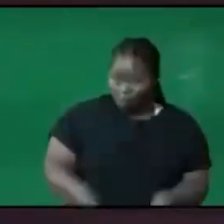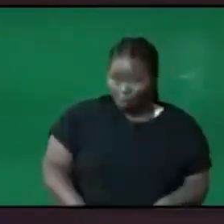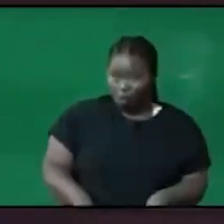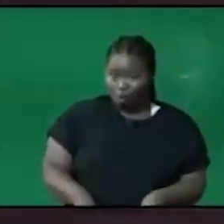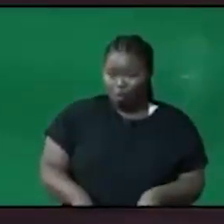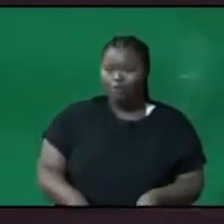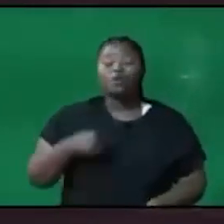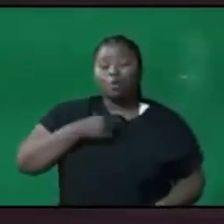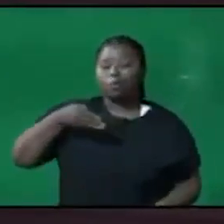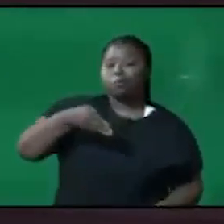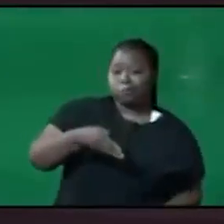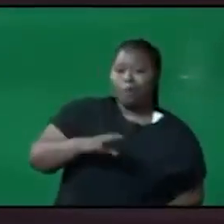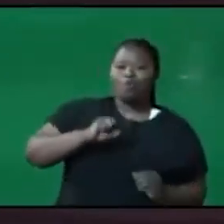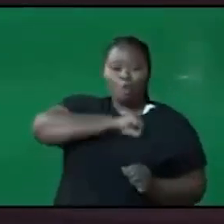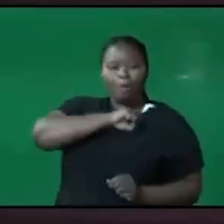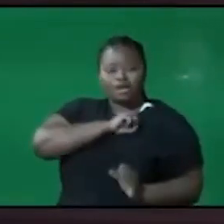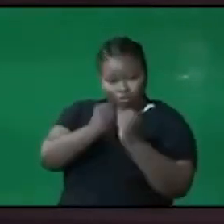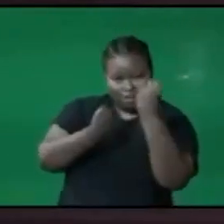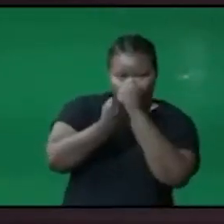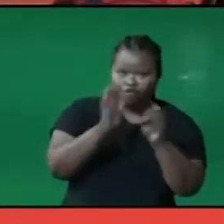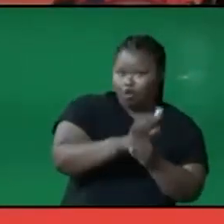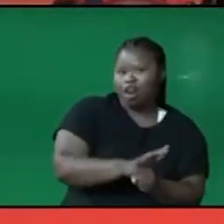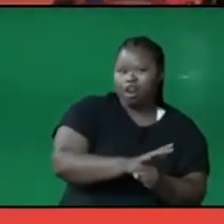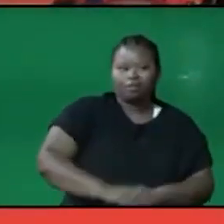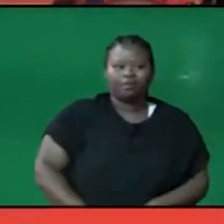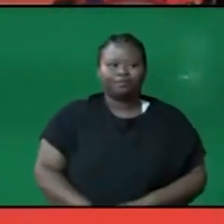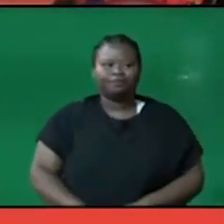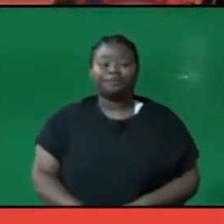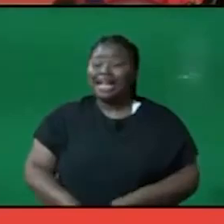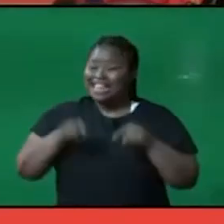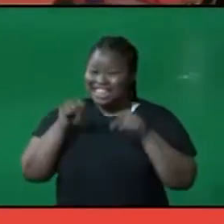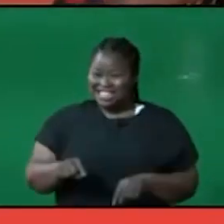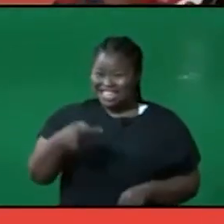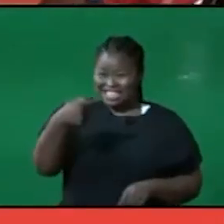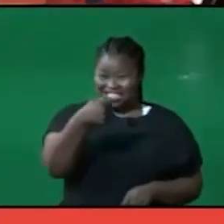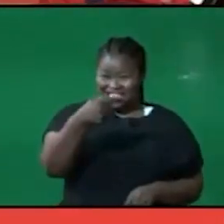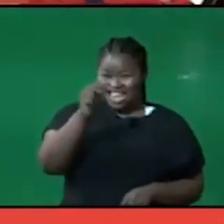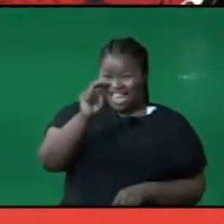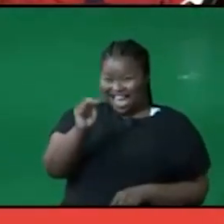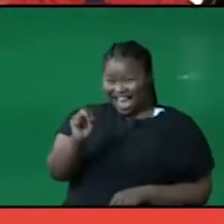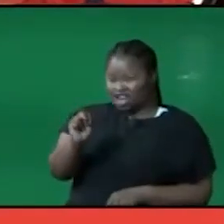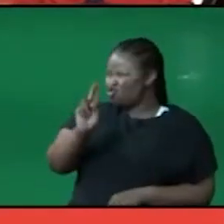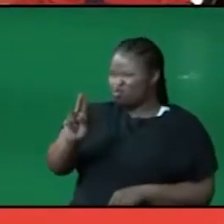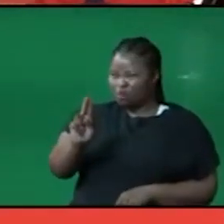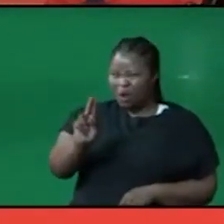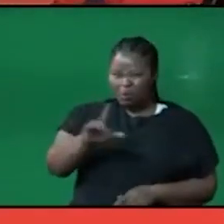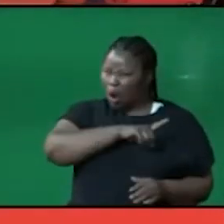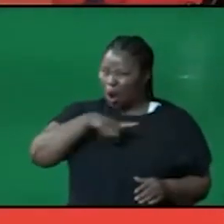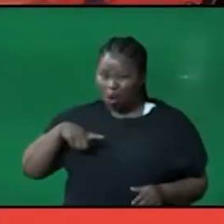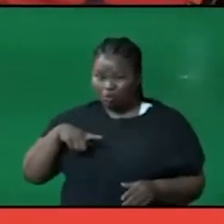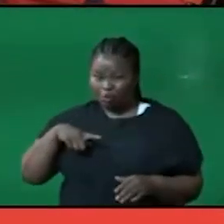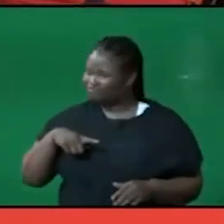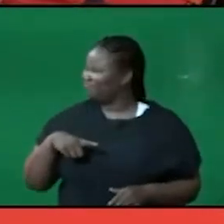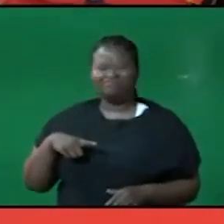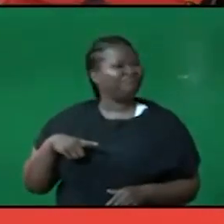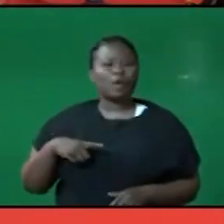We are there, comrades. We are going to support you. This GNU will not last.